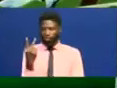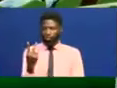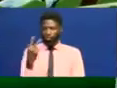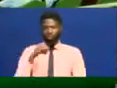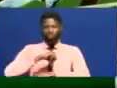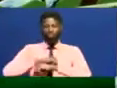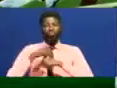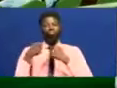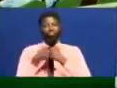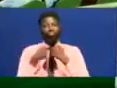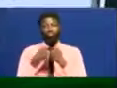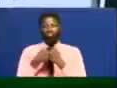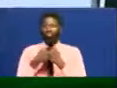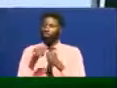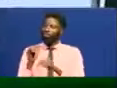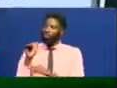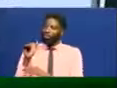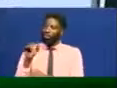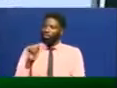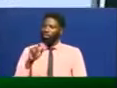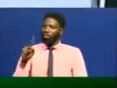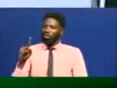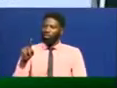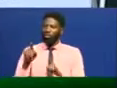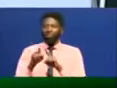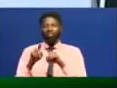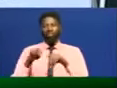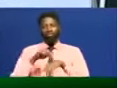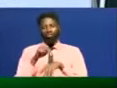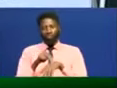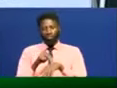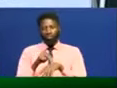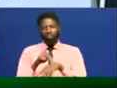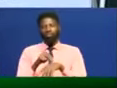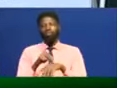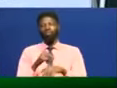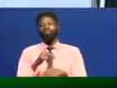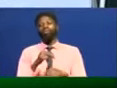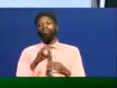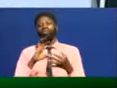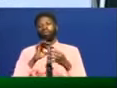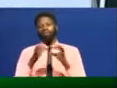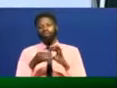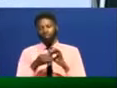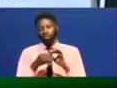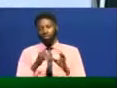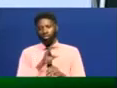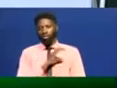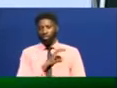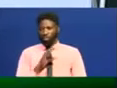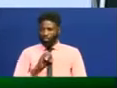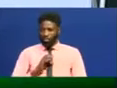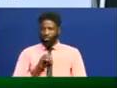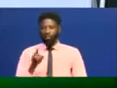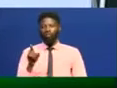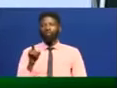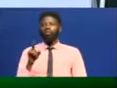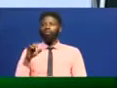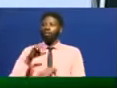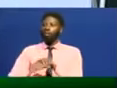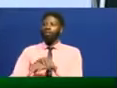Mentioned her to Athletics Kenya and the National Olympics Committee. She was given a chance to go to Lusaka,